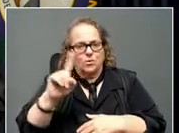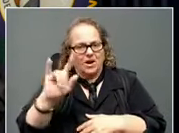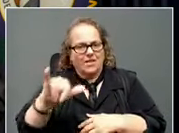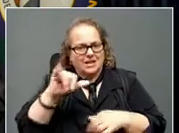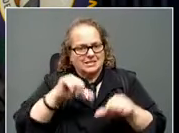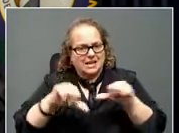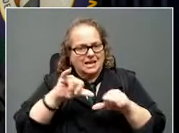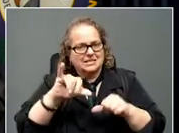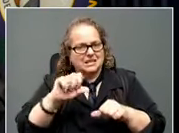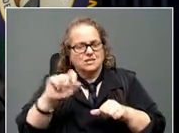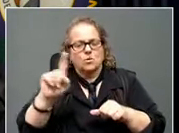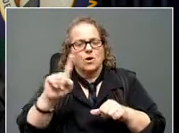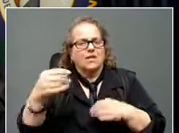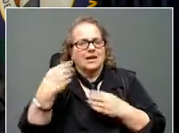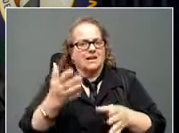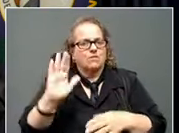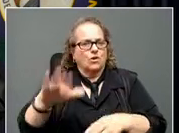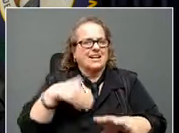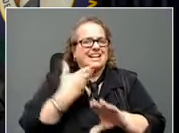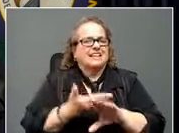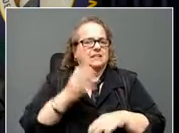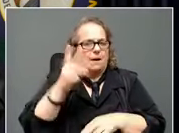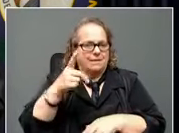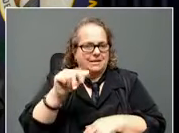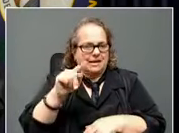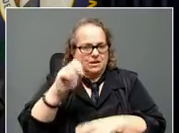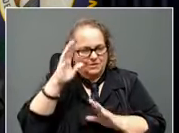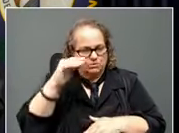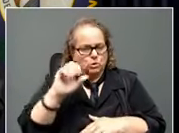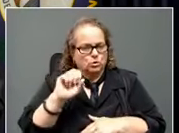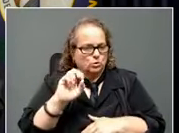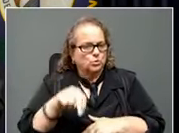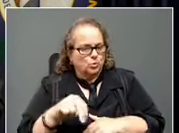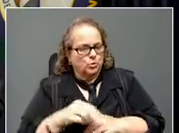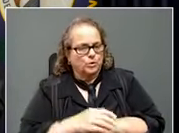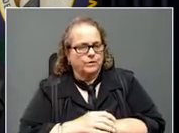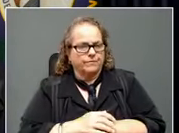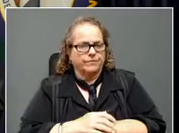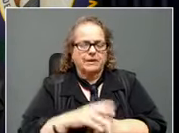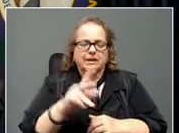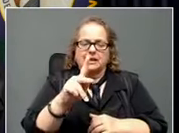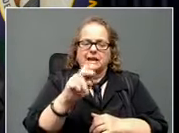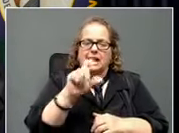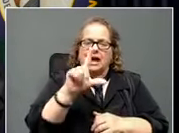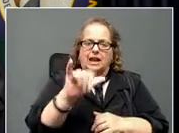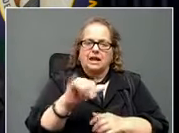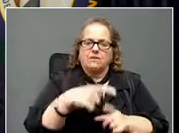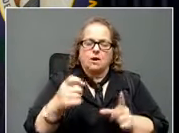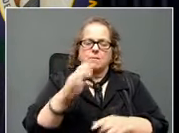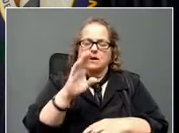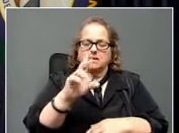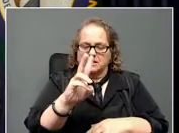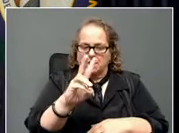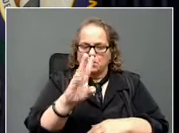give their next update, which we expect to be soon. Kelly Dean from WBKO.